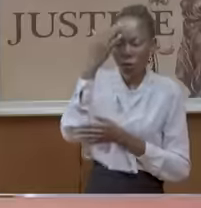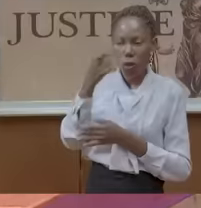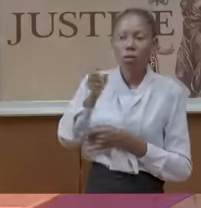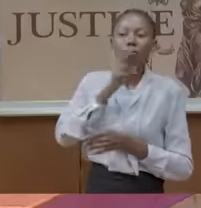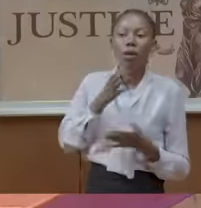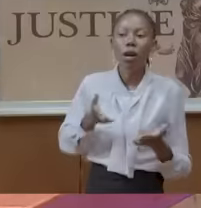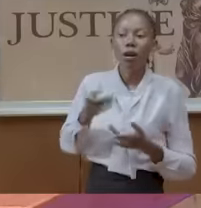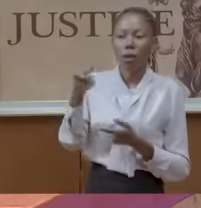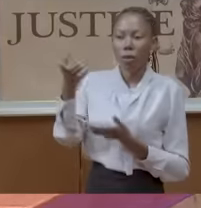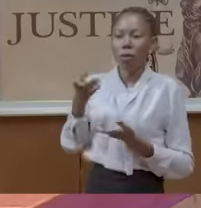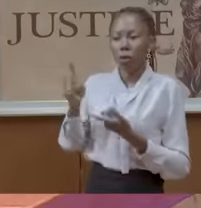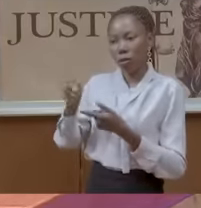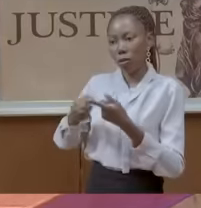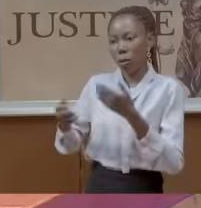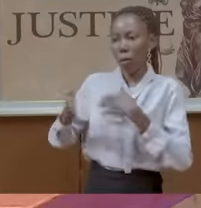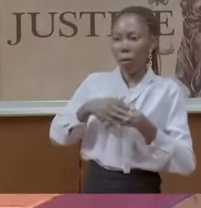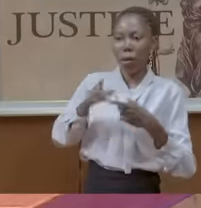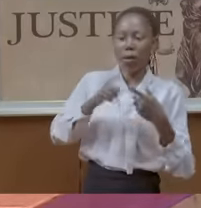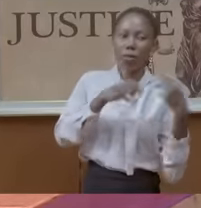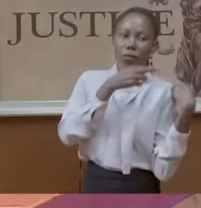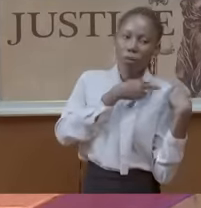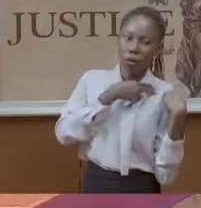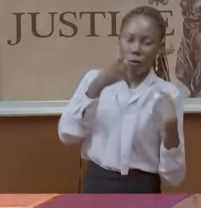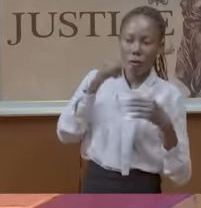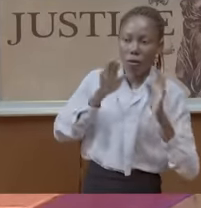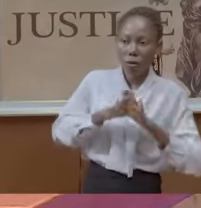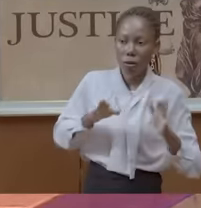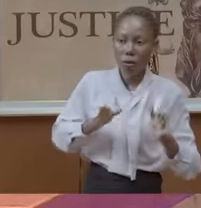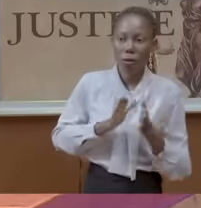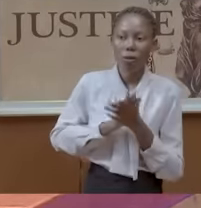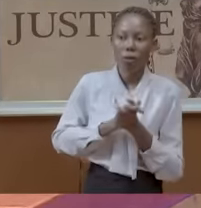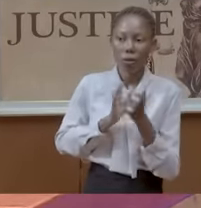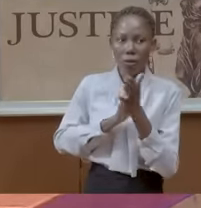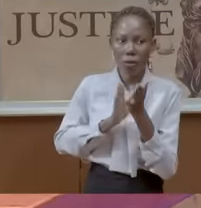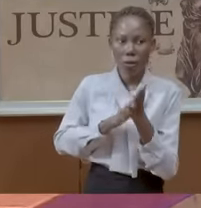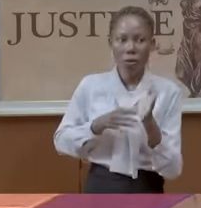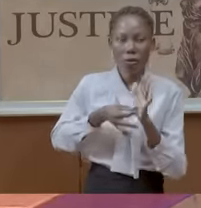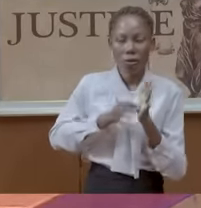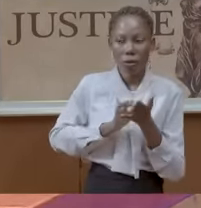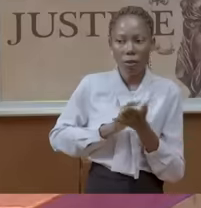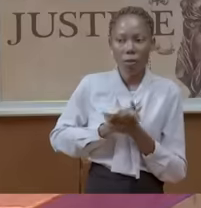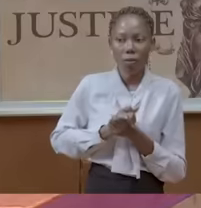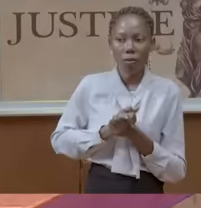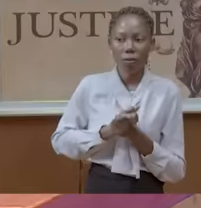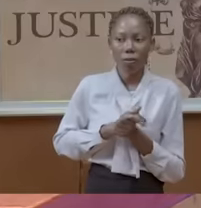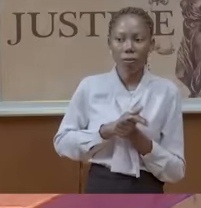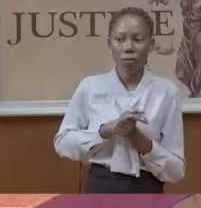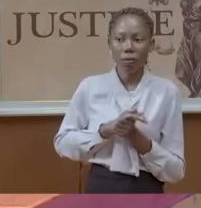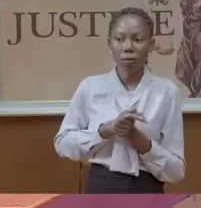here. I want him to come and take full responsibility for the children. School fees? The school fees, ma. Okay.